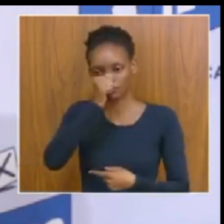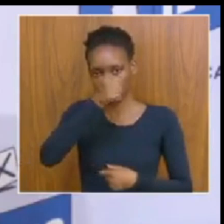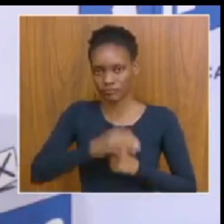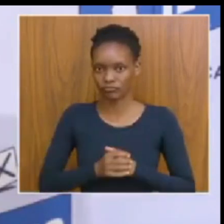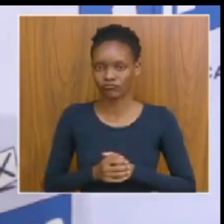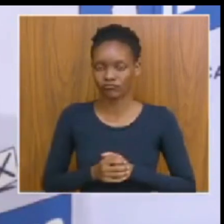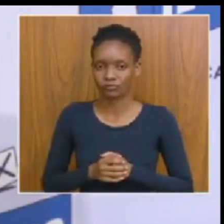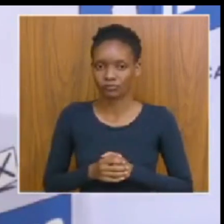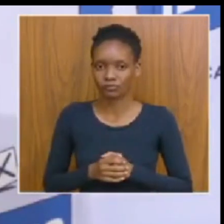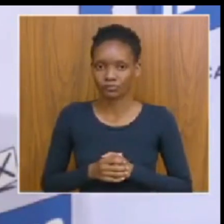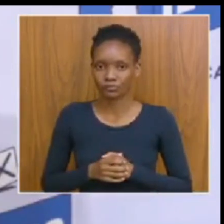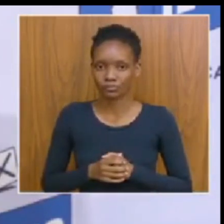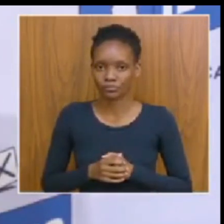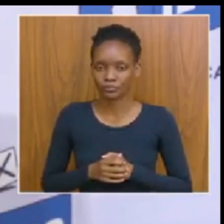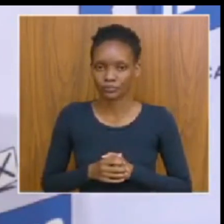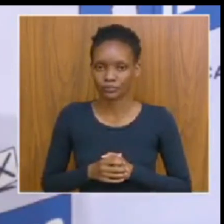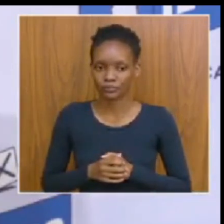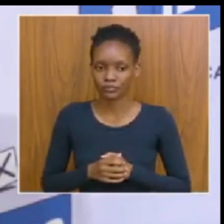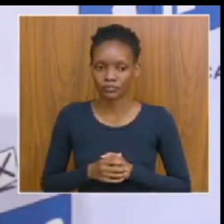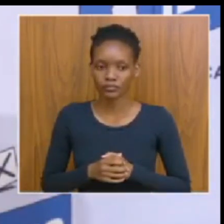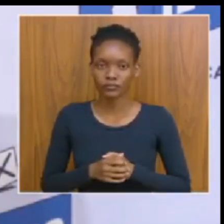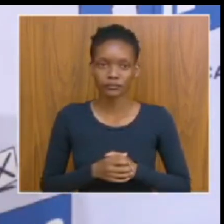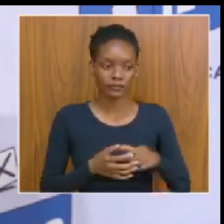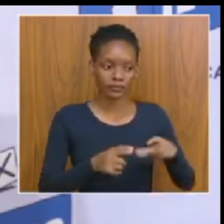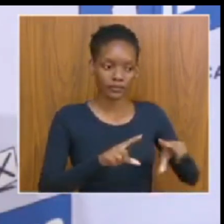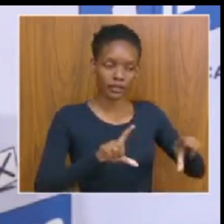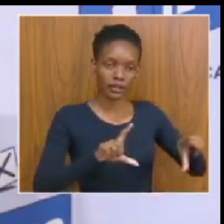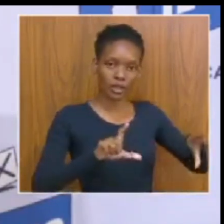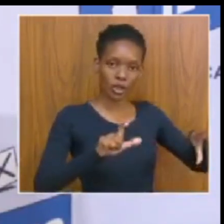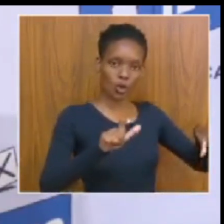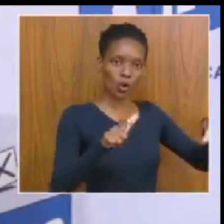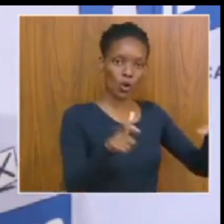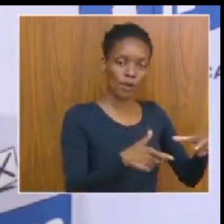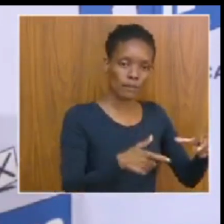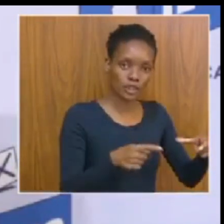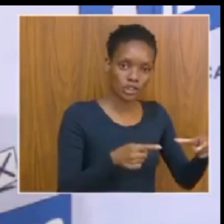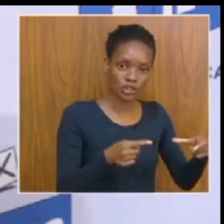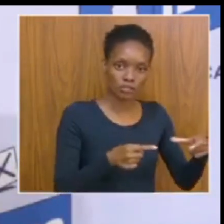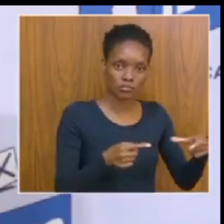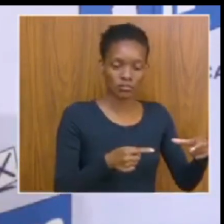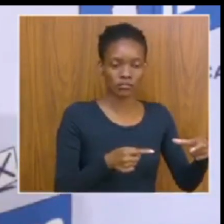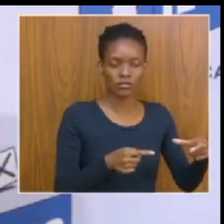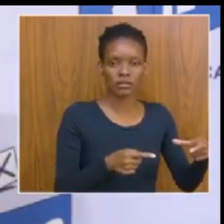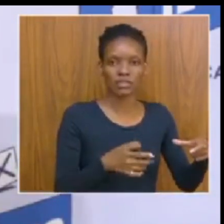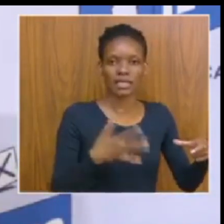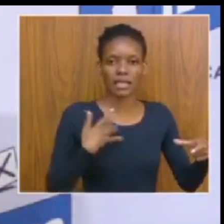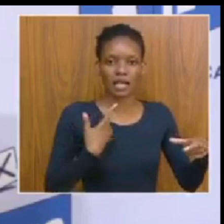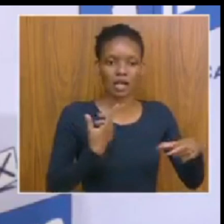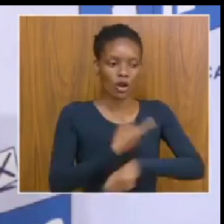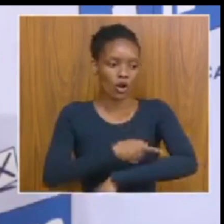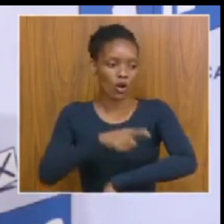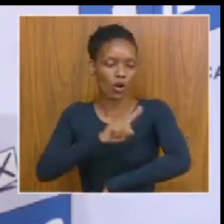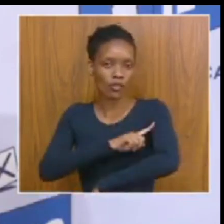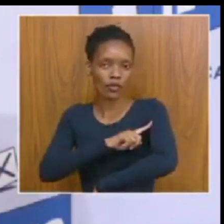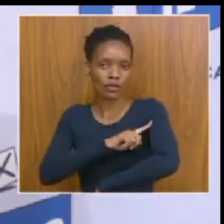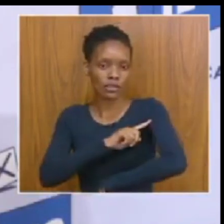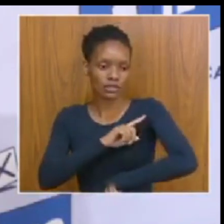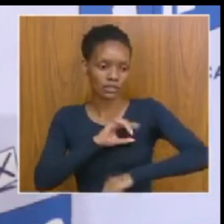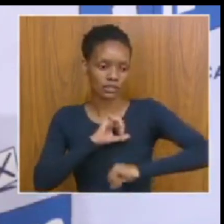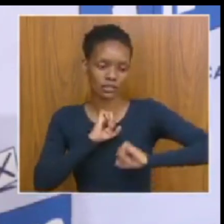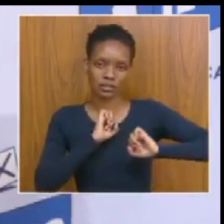did the Commission go beyond its scope of authority